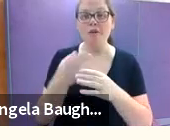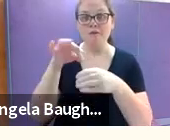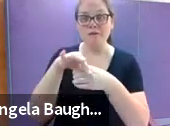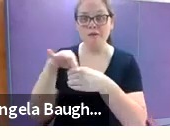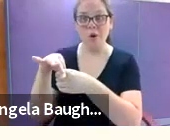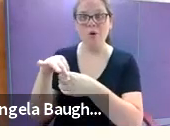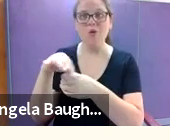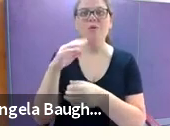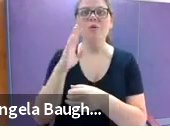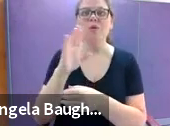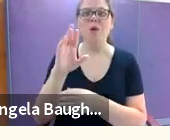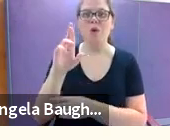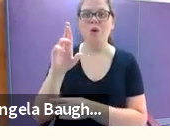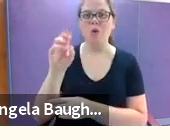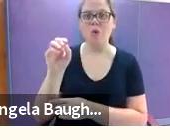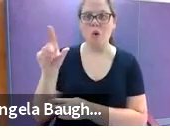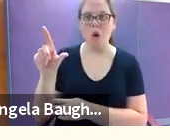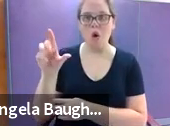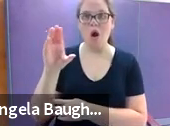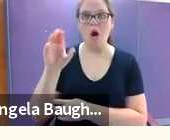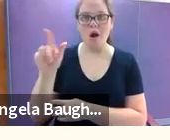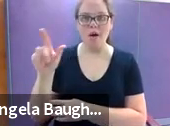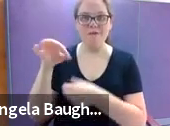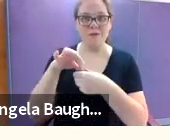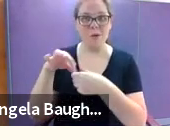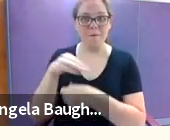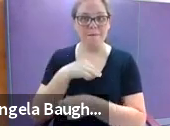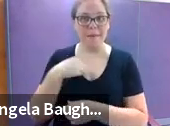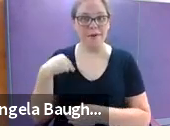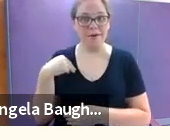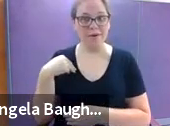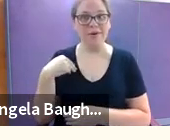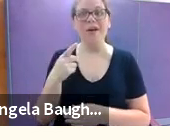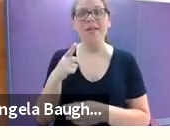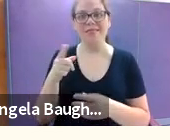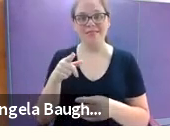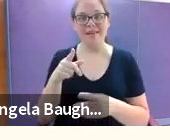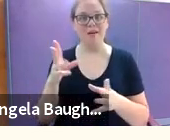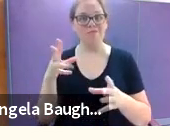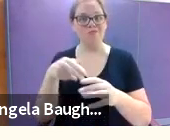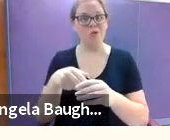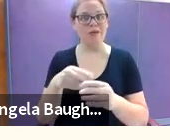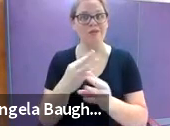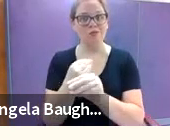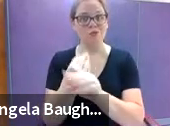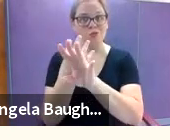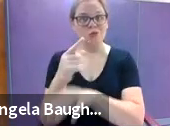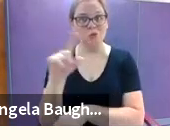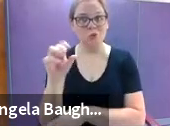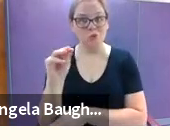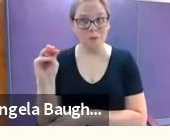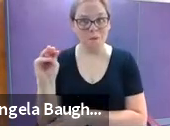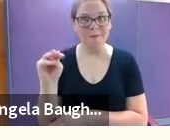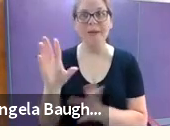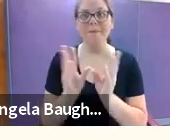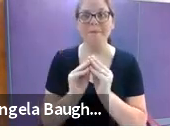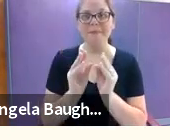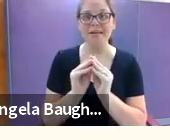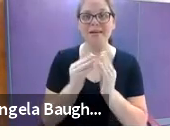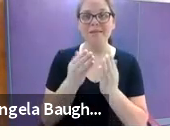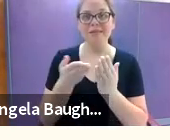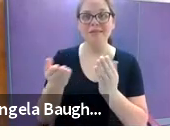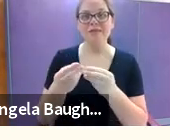roll call of voting members. Members are participating via Zoom. Meeting material is posted under